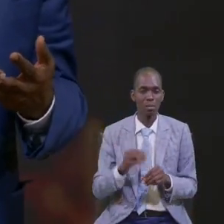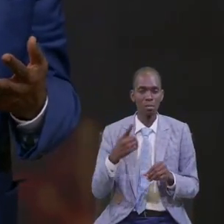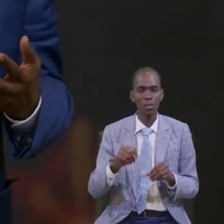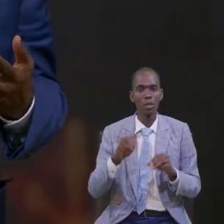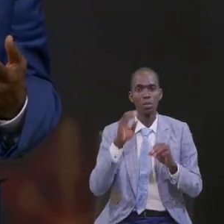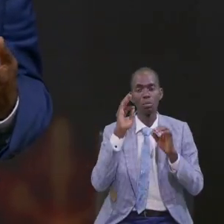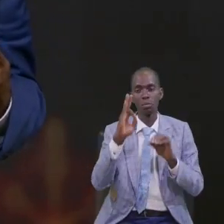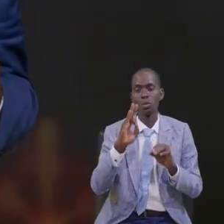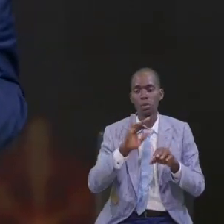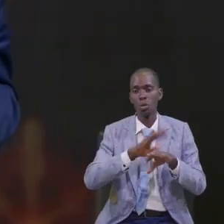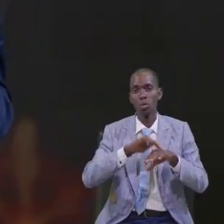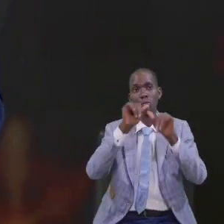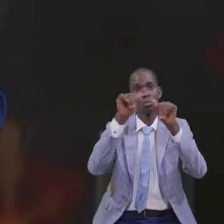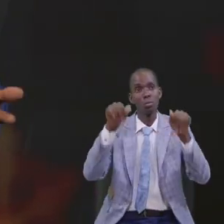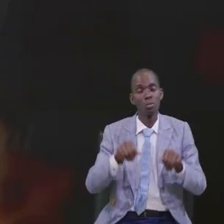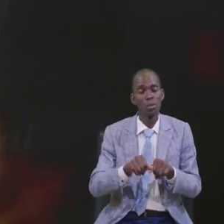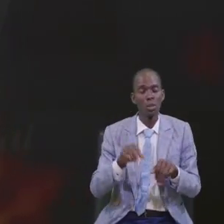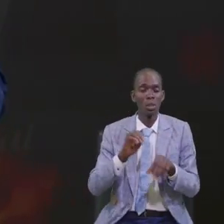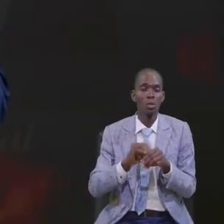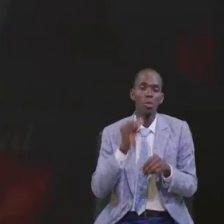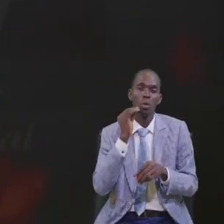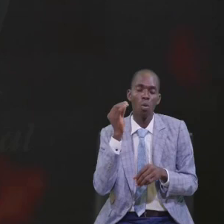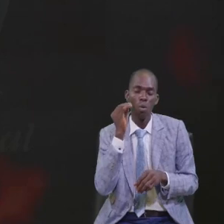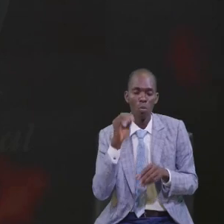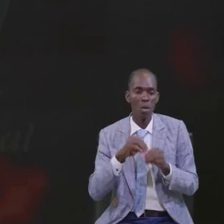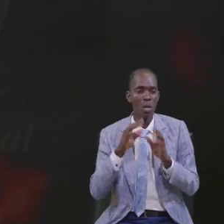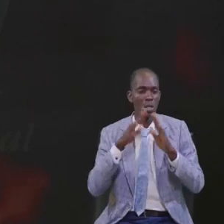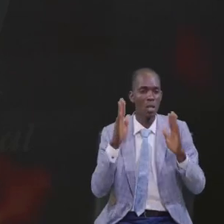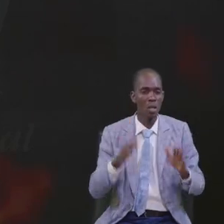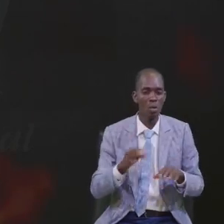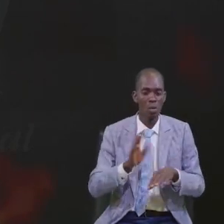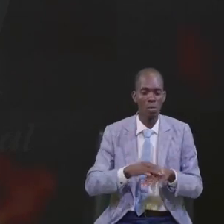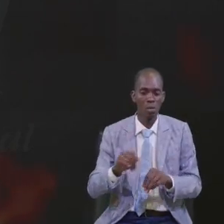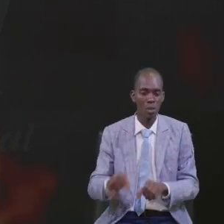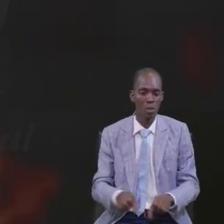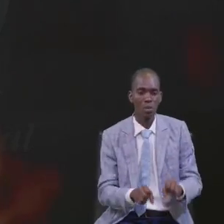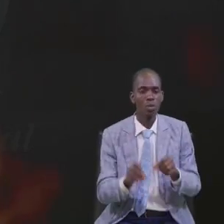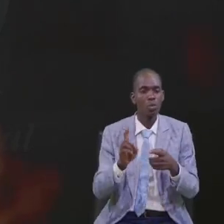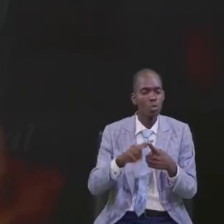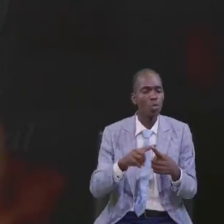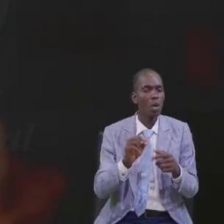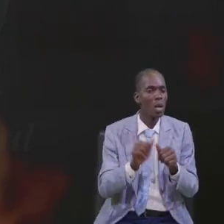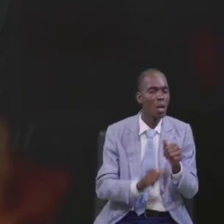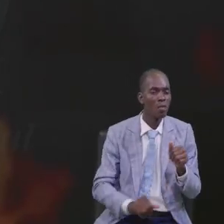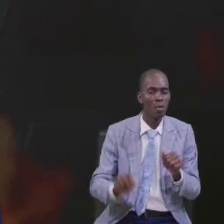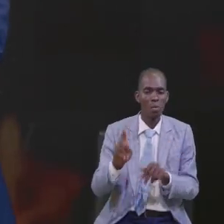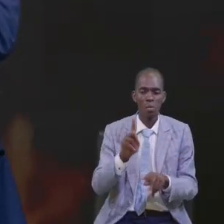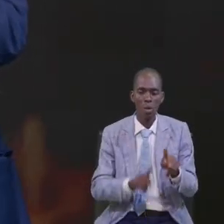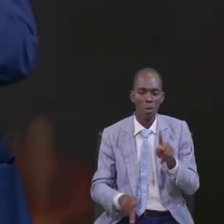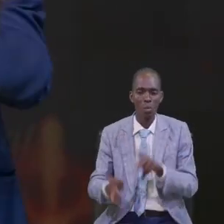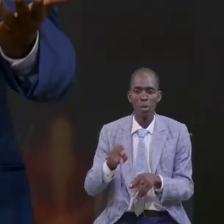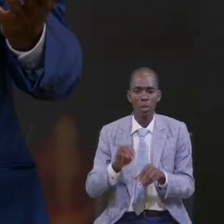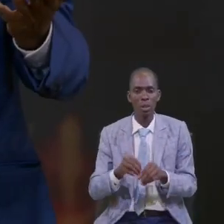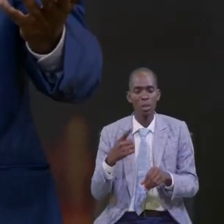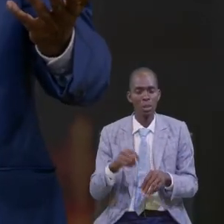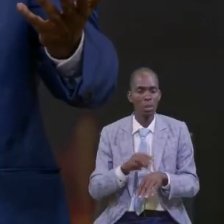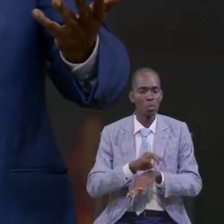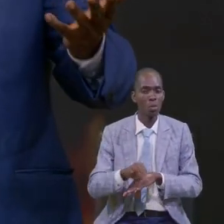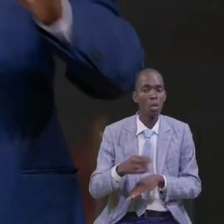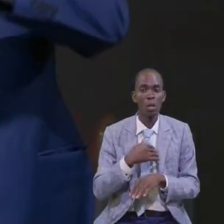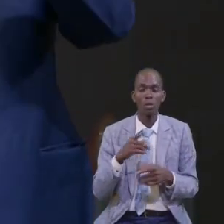the street, anywhere, everywhere, to individuals in the ministry and to